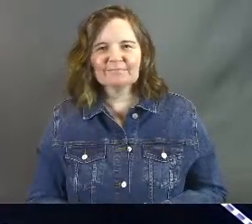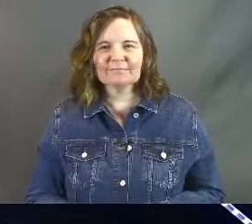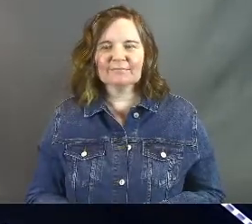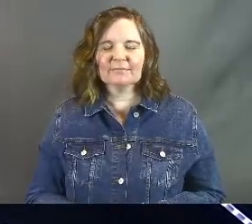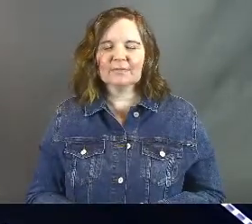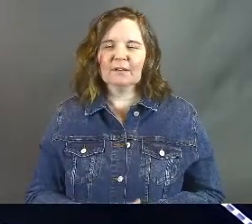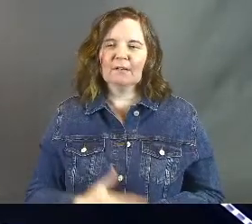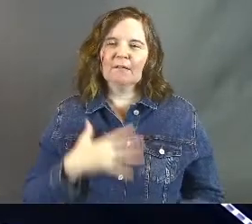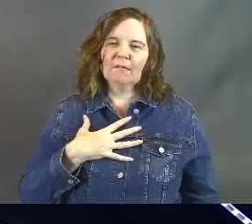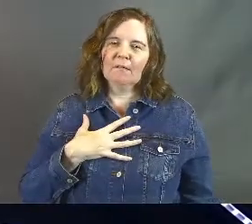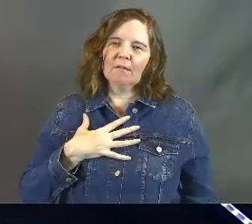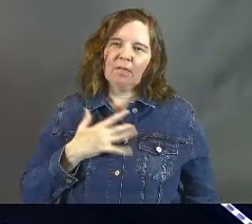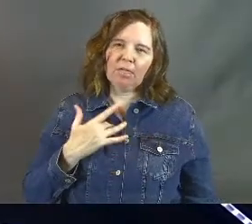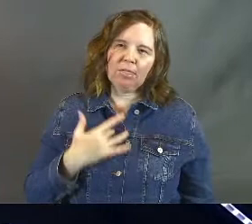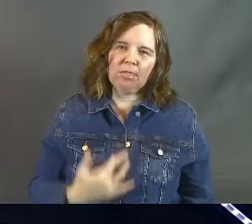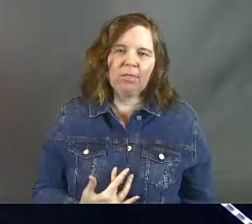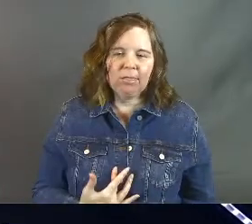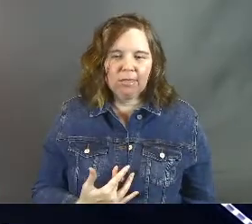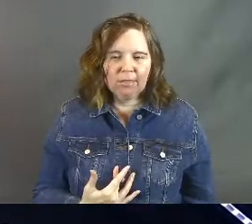Ugh.